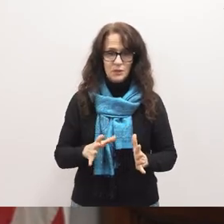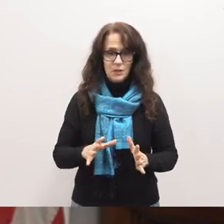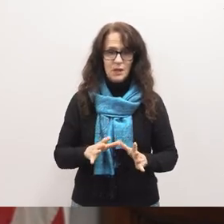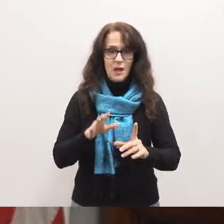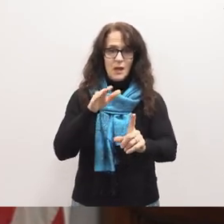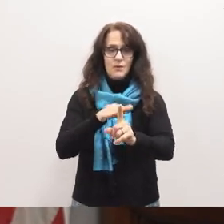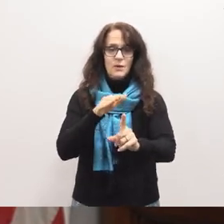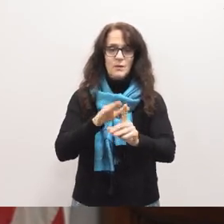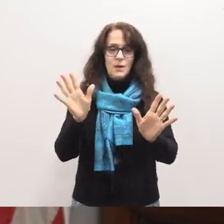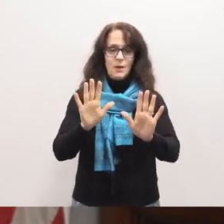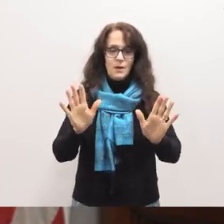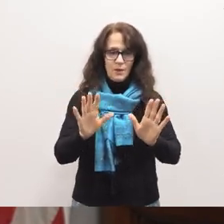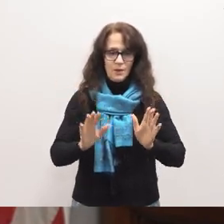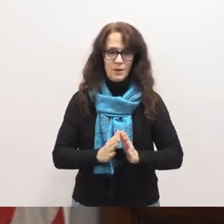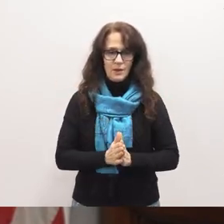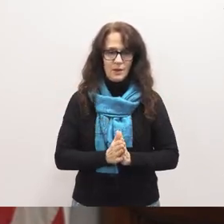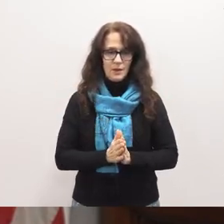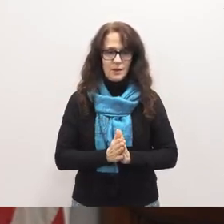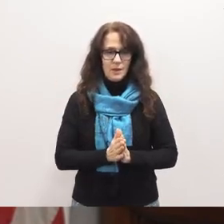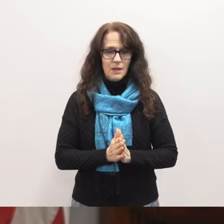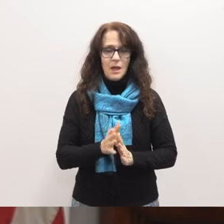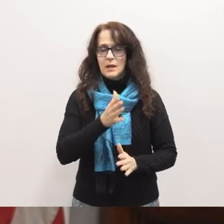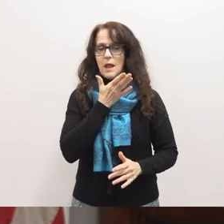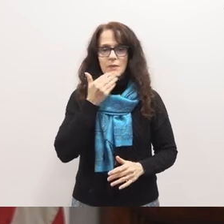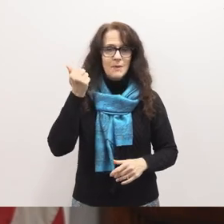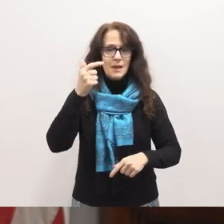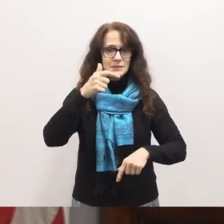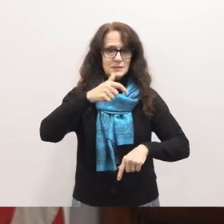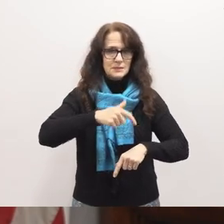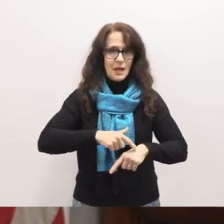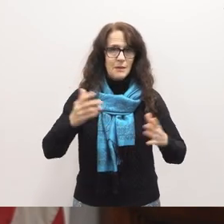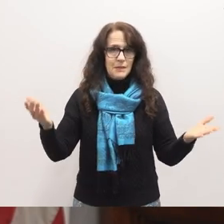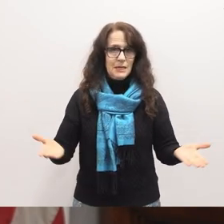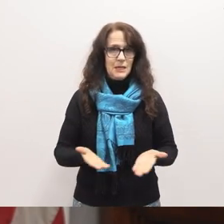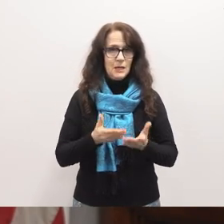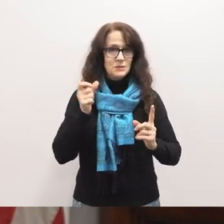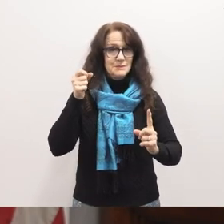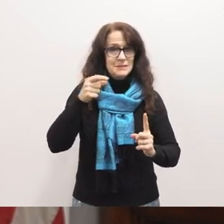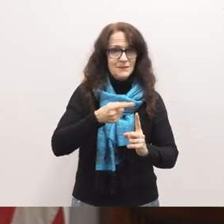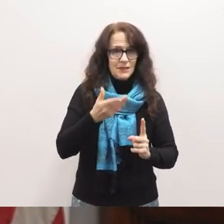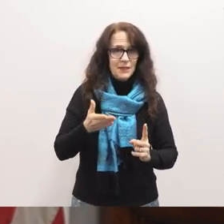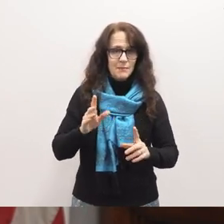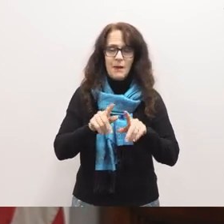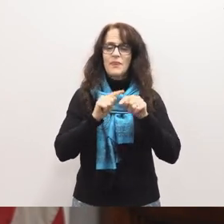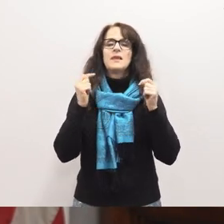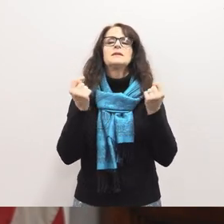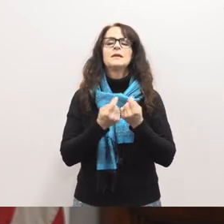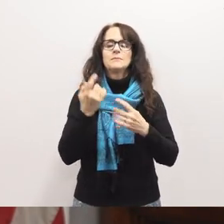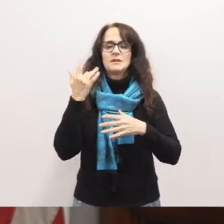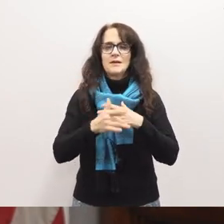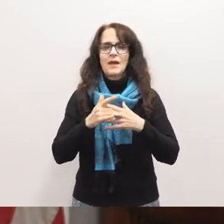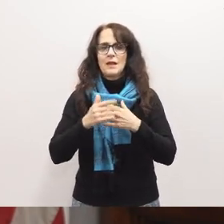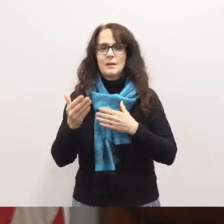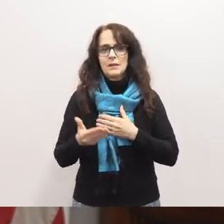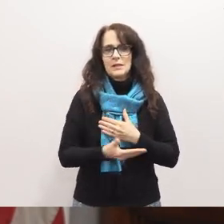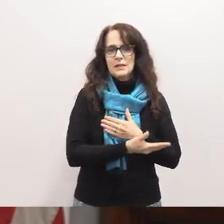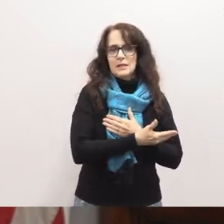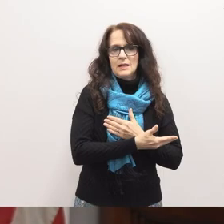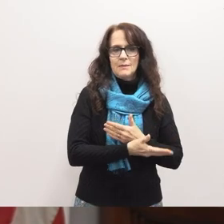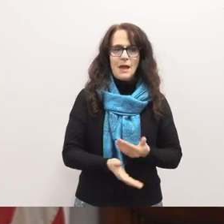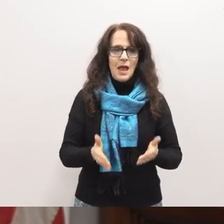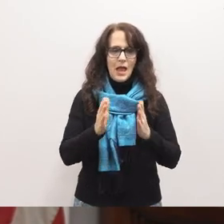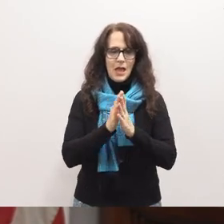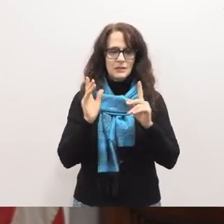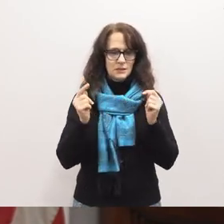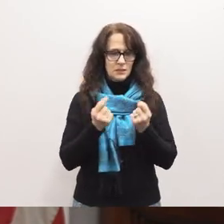them, right, that's probably not the best time to talk specifics, but that our team is available to them. So just going to ask our